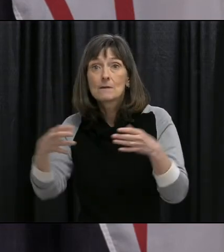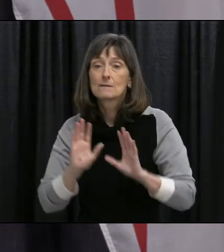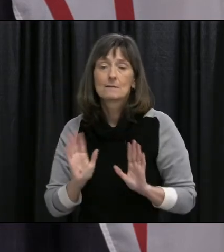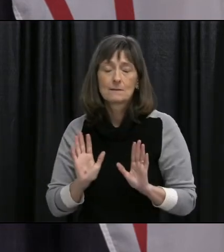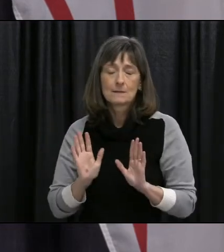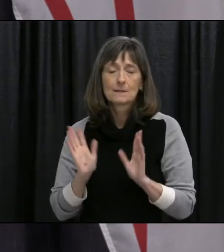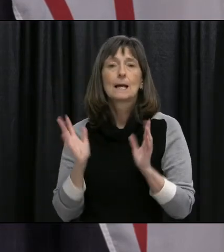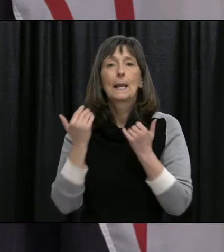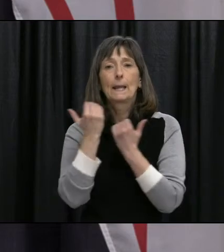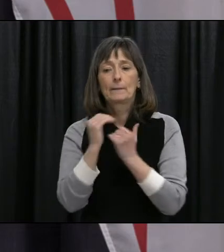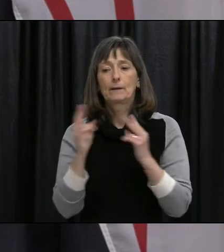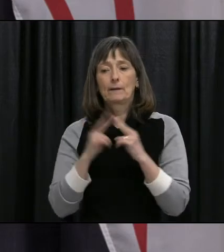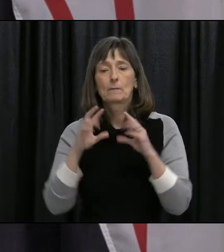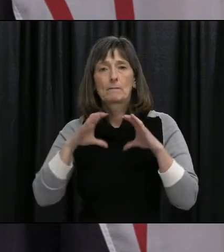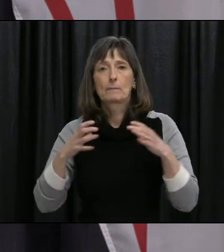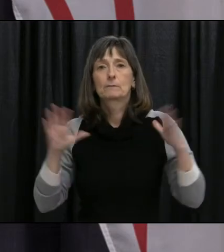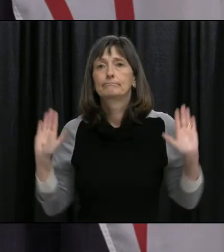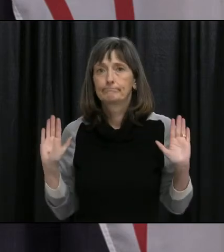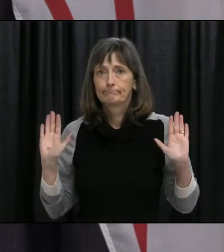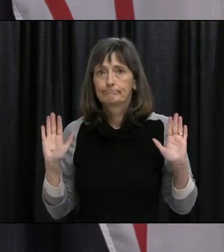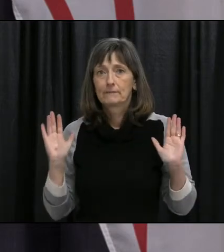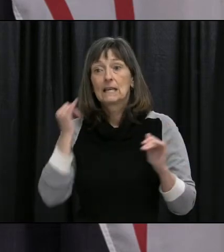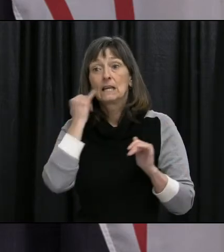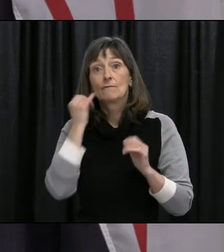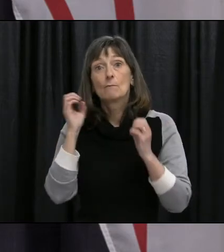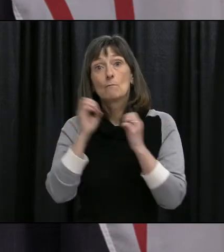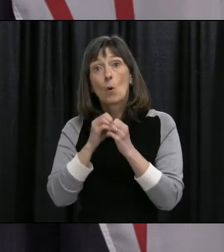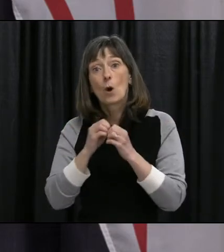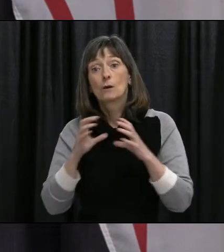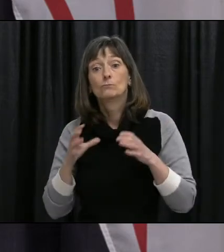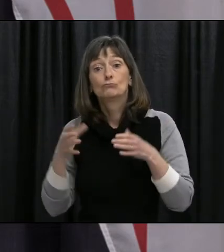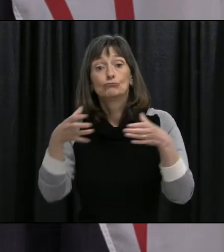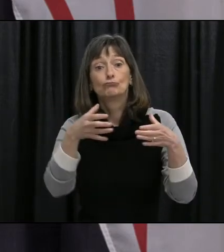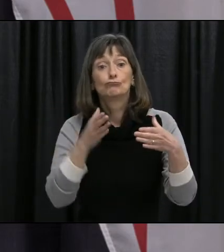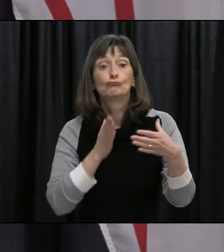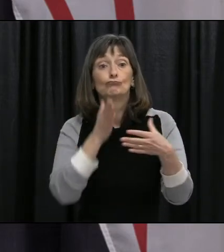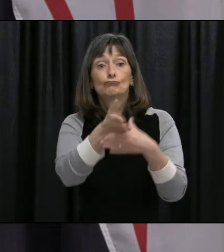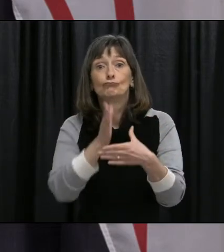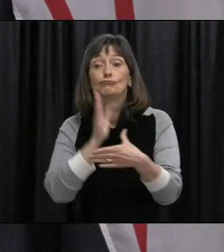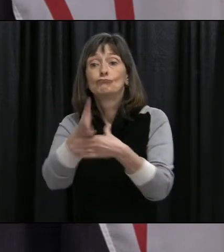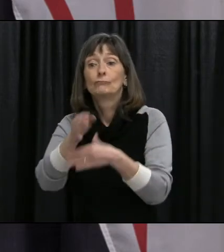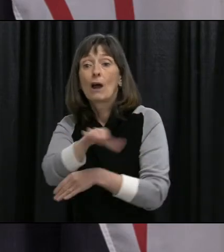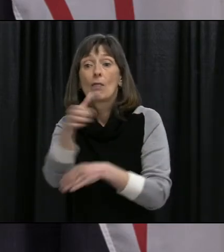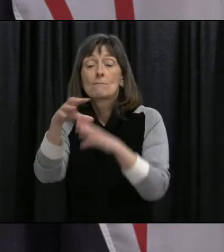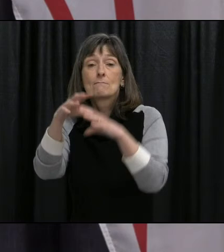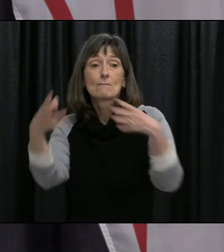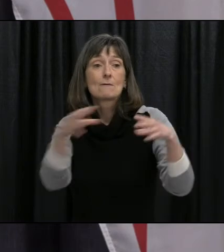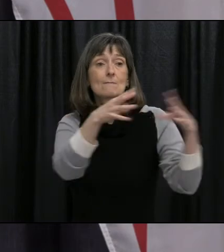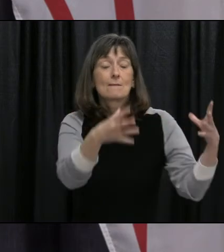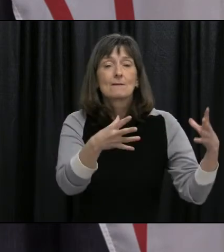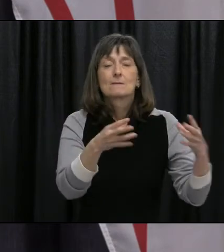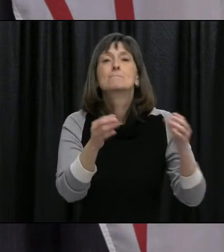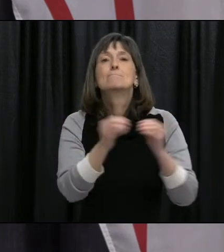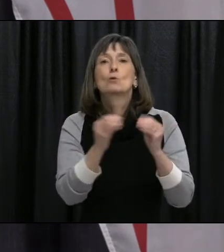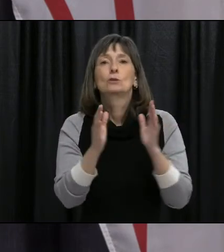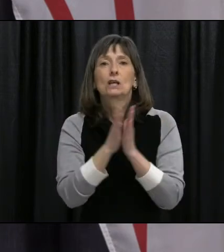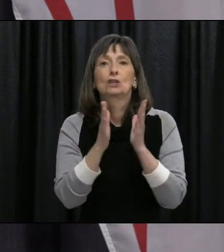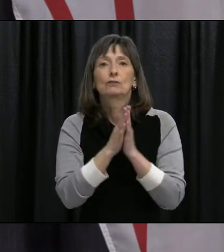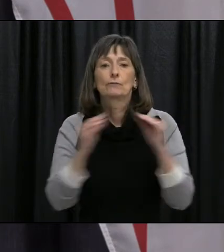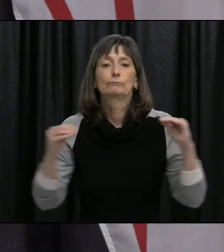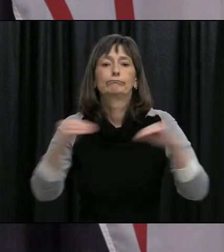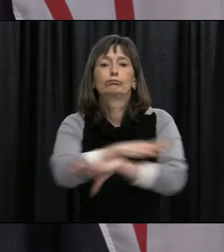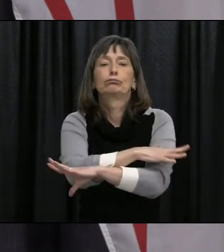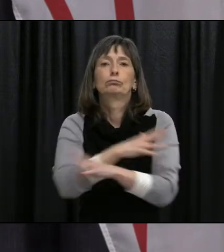you have outside of that bubble, the higher the risk is of either contracting or spreading COVID-19.